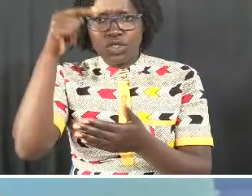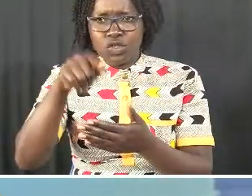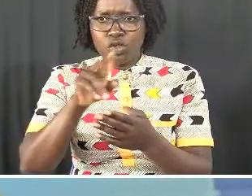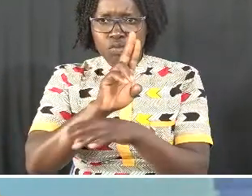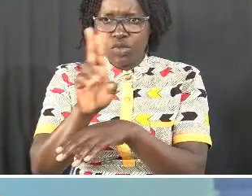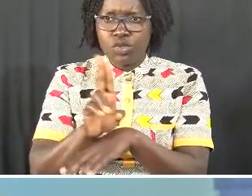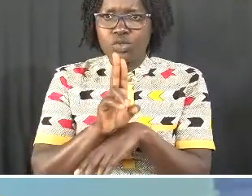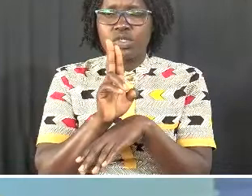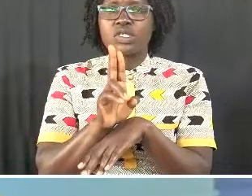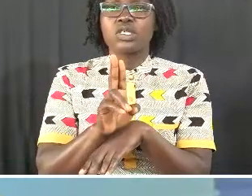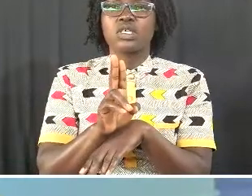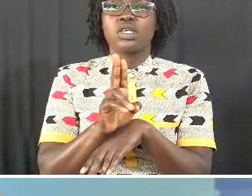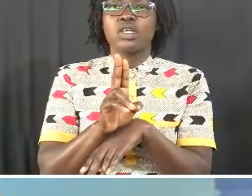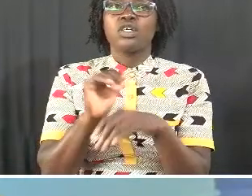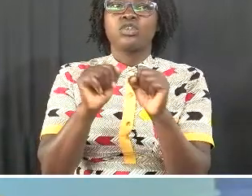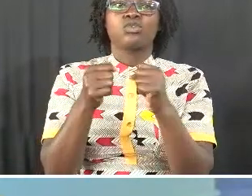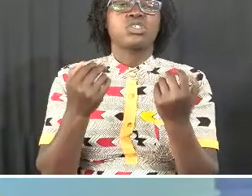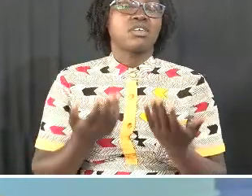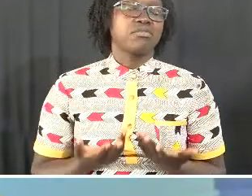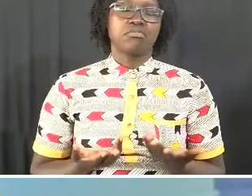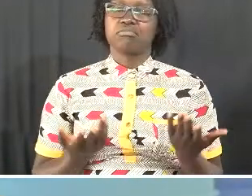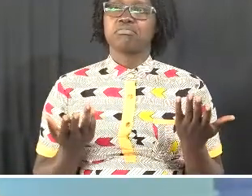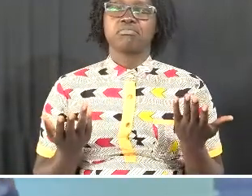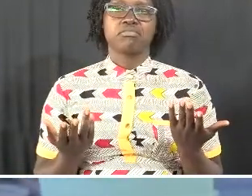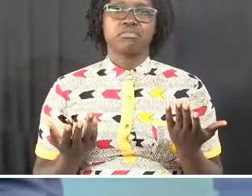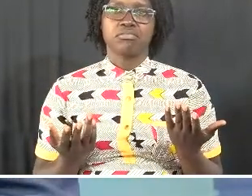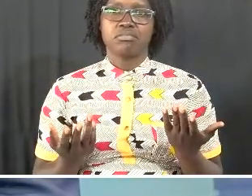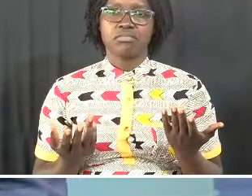used to rescue?"